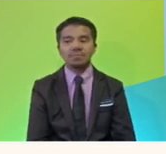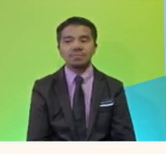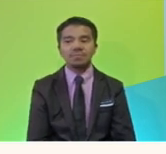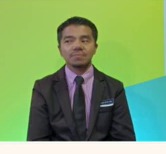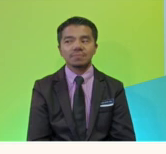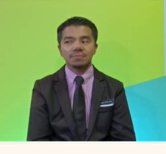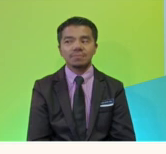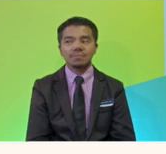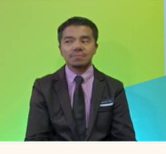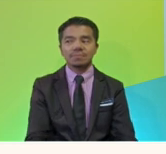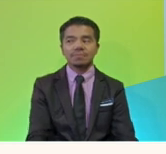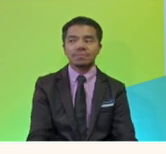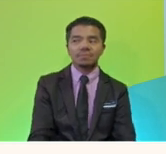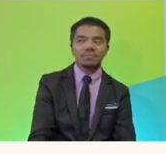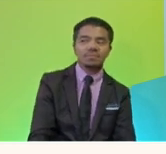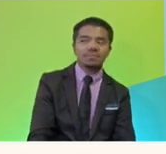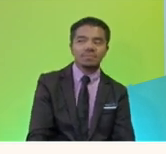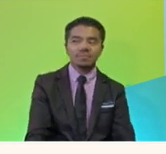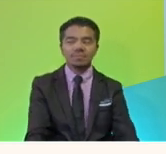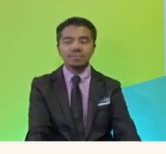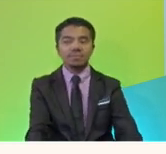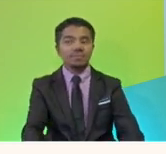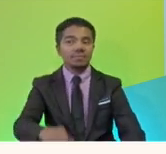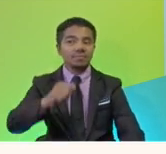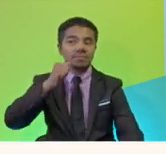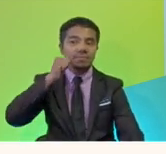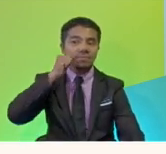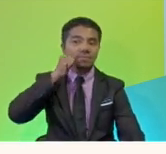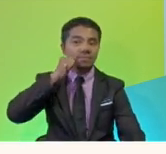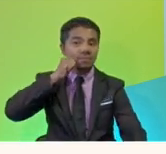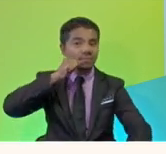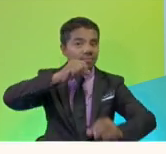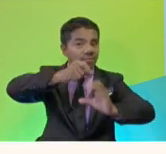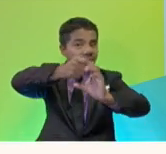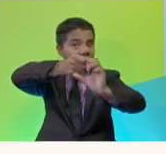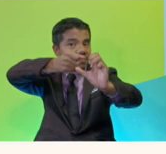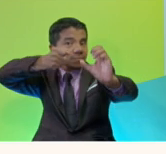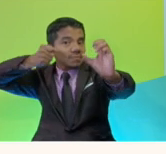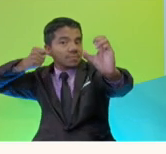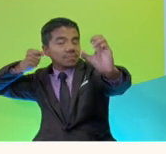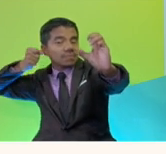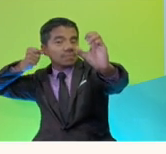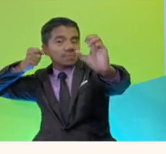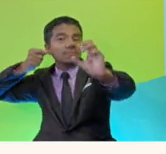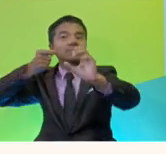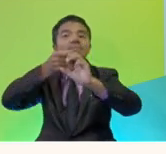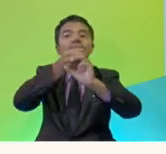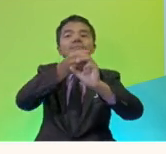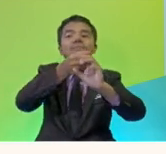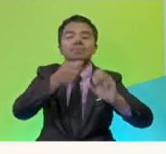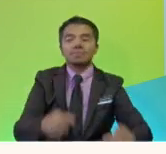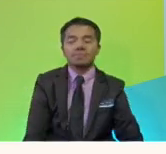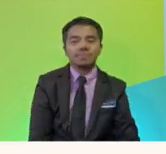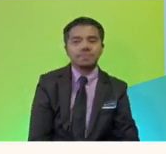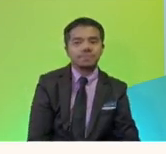Wow. Very similar. Okay. So everyone watching at home as well, you can try this activity together